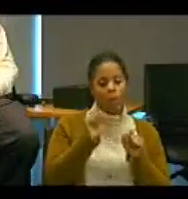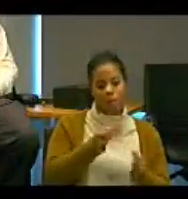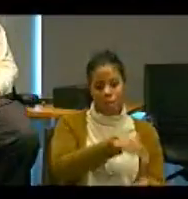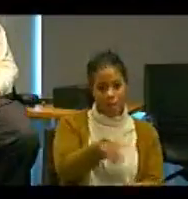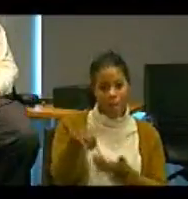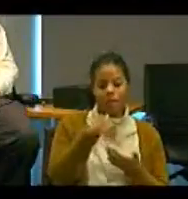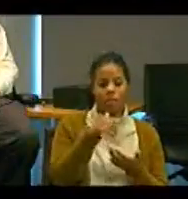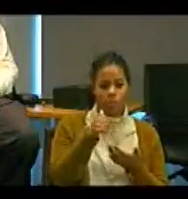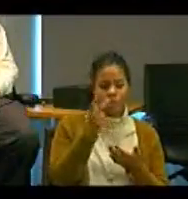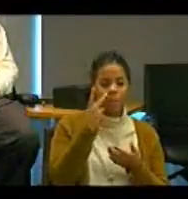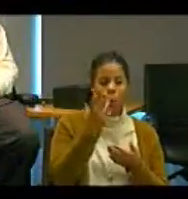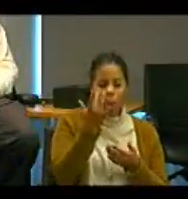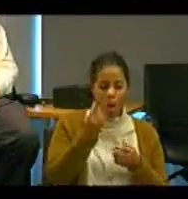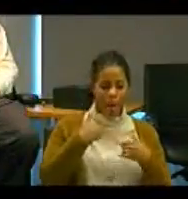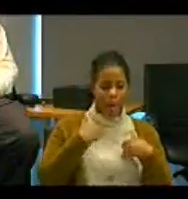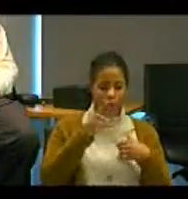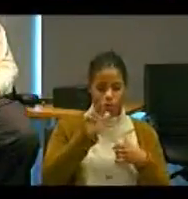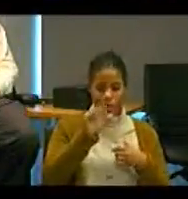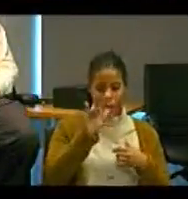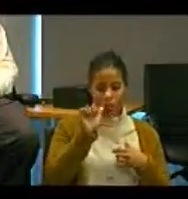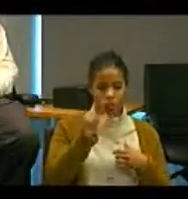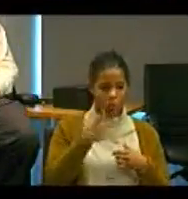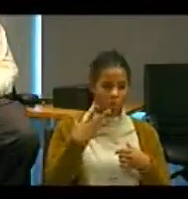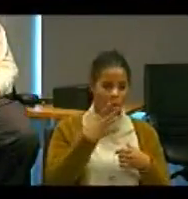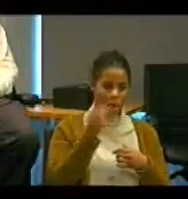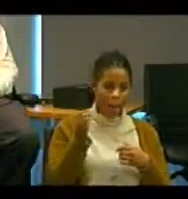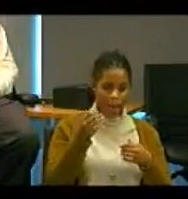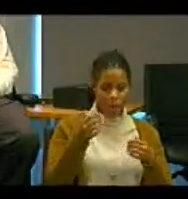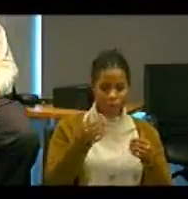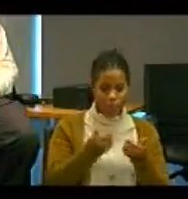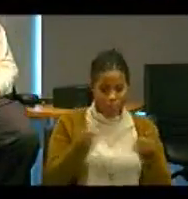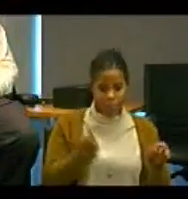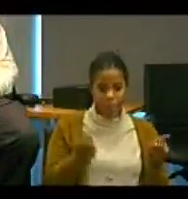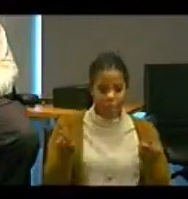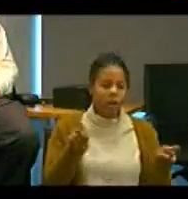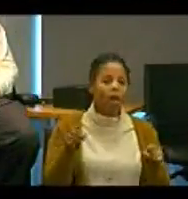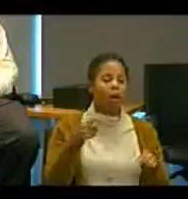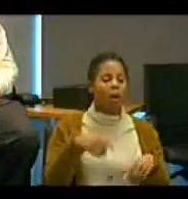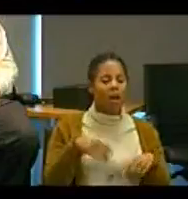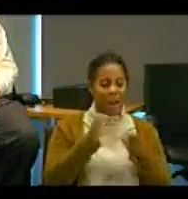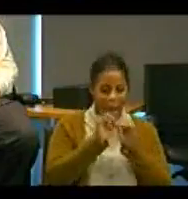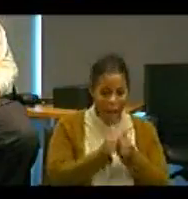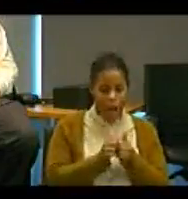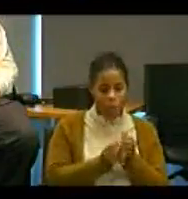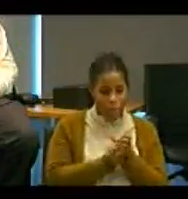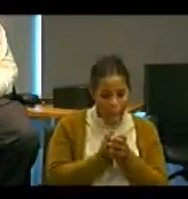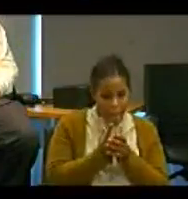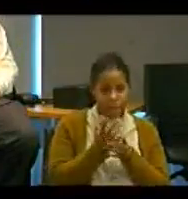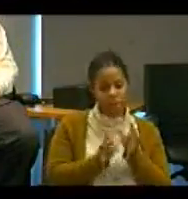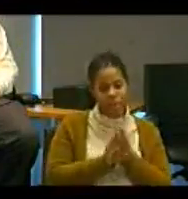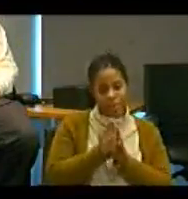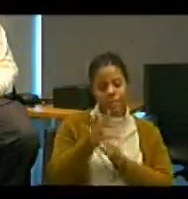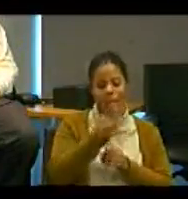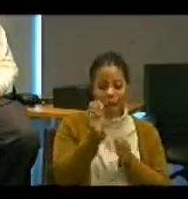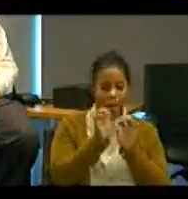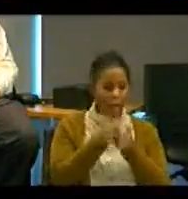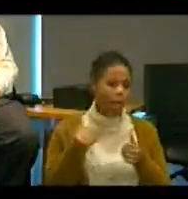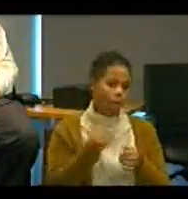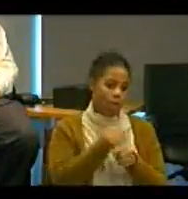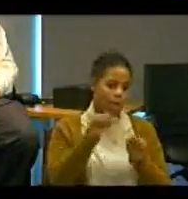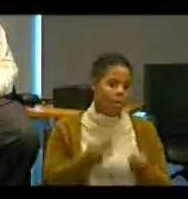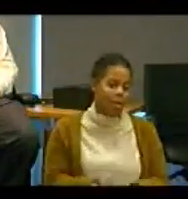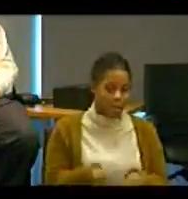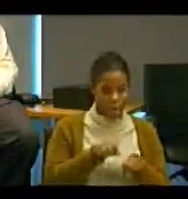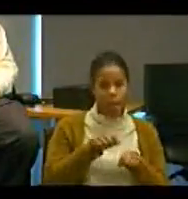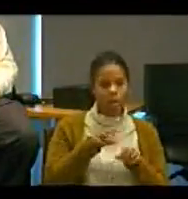are racial and gender disparities in school discipline and how they manifest. And also, it can inform how we develop safe and responsive learning